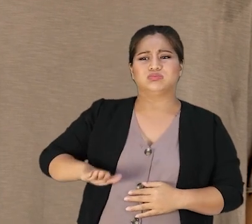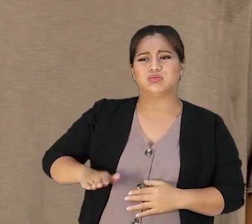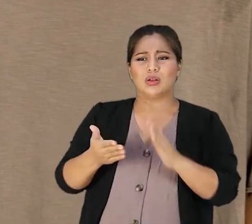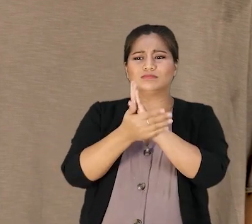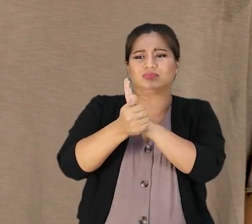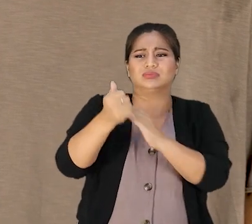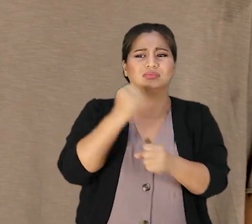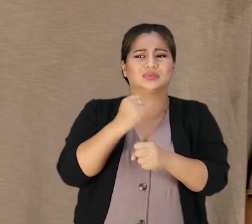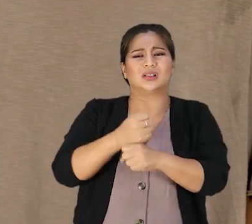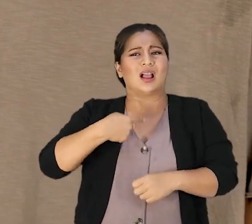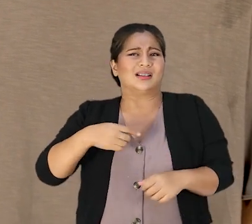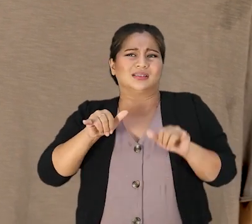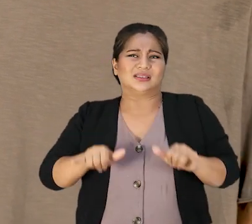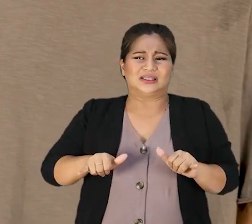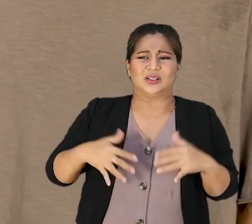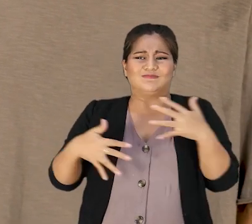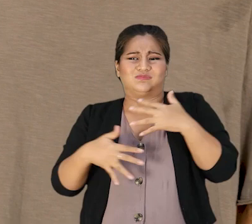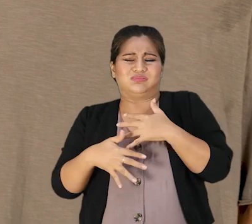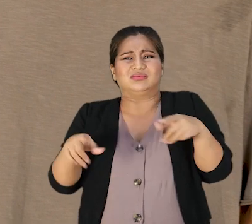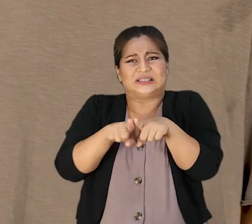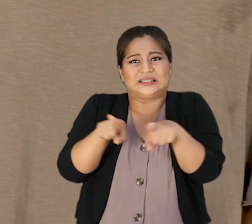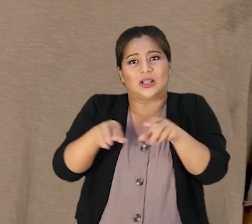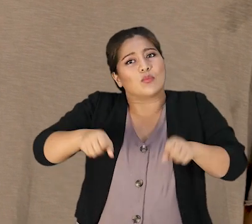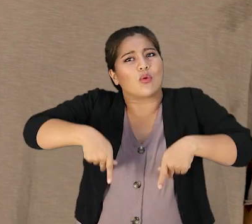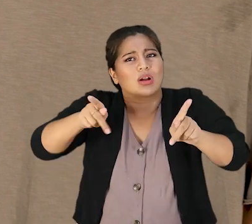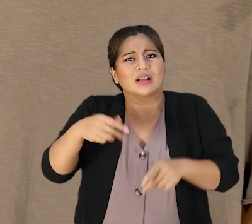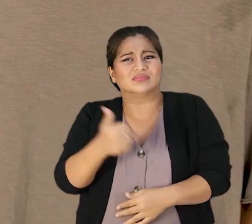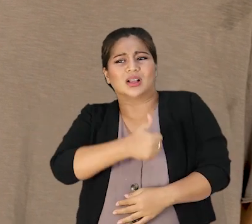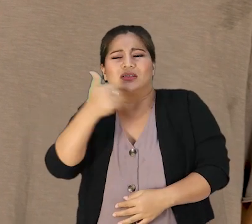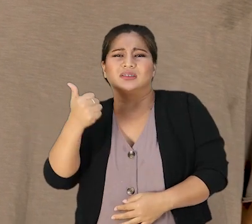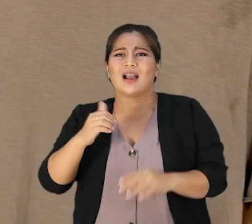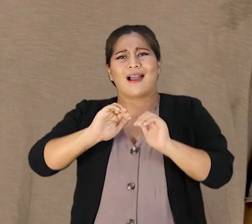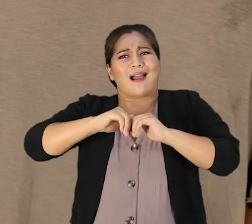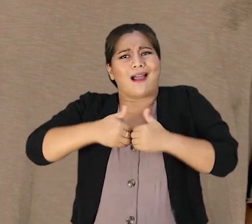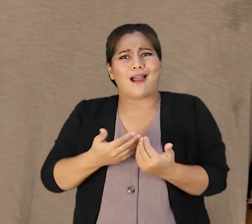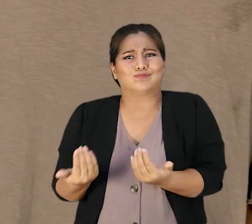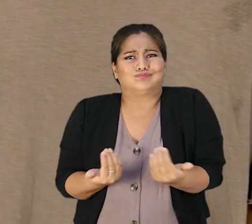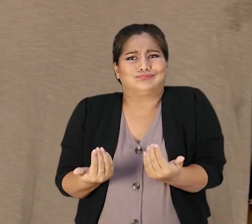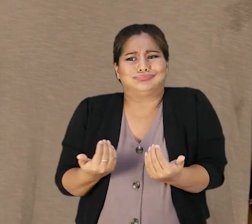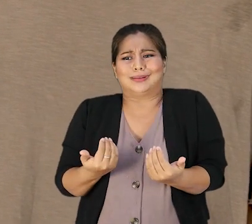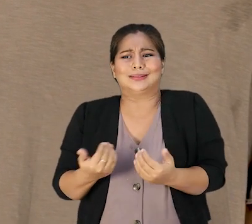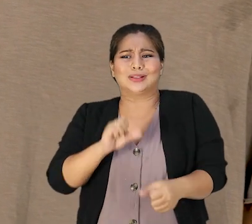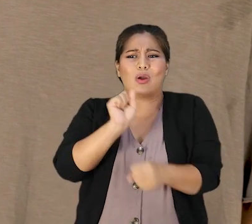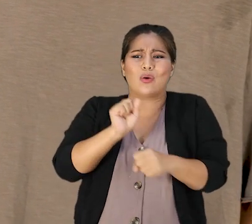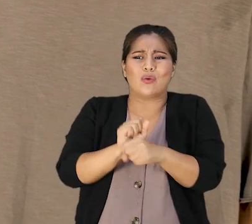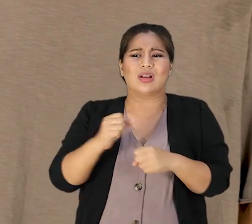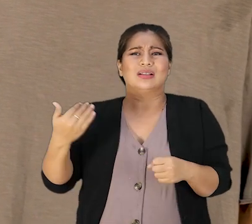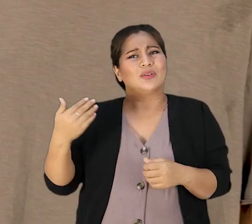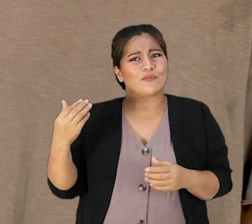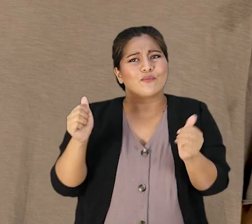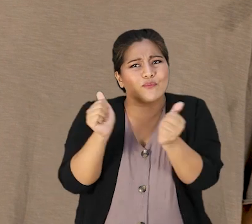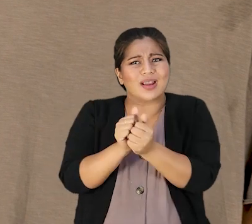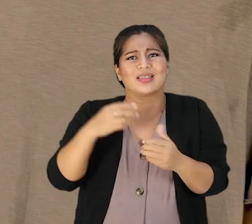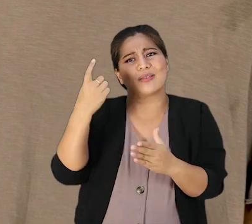Even though my child has the skills to work, I'm still afraid they won't have the same Okard as others. How can my child get a job if they